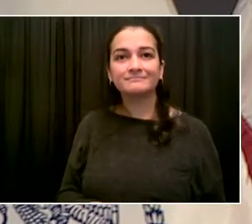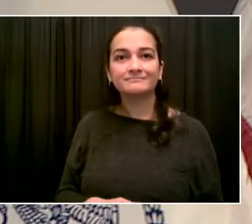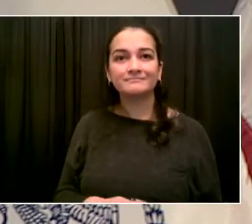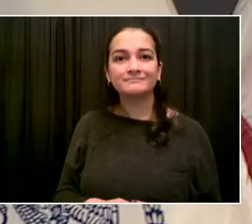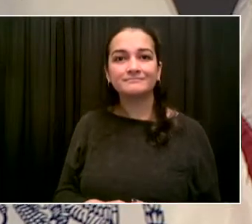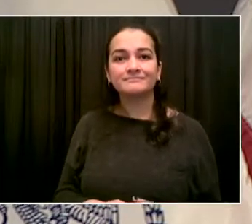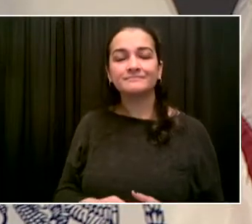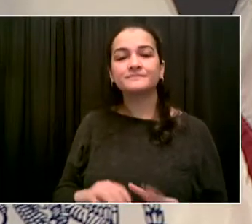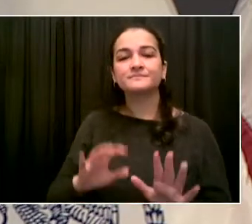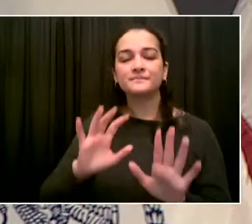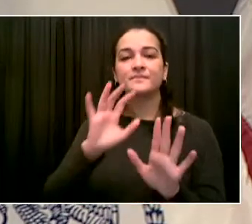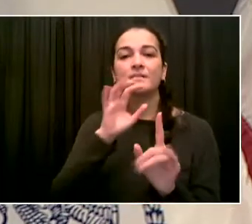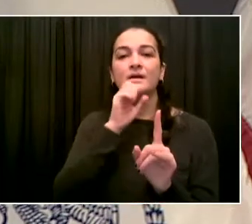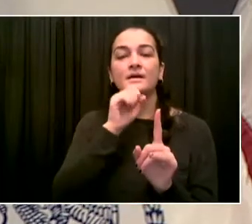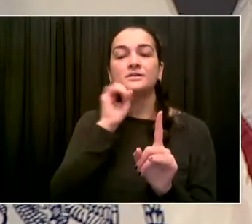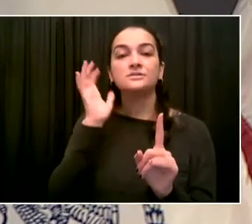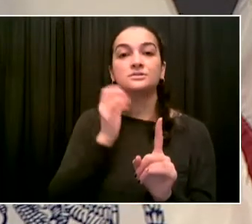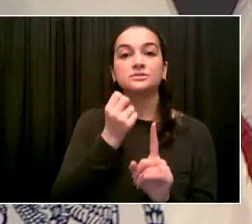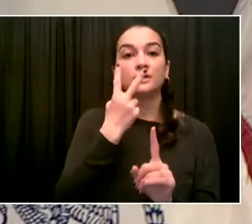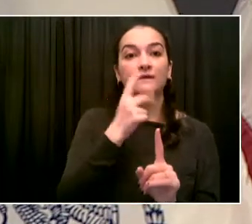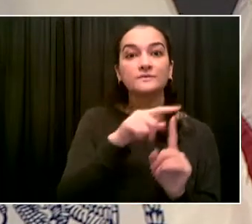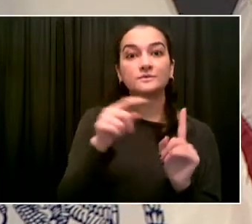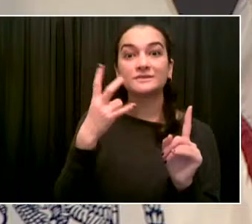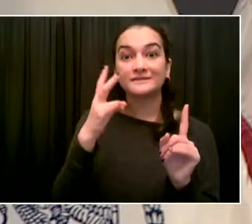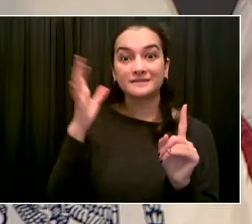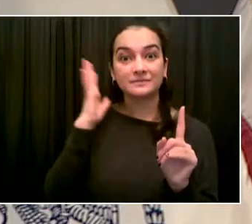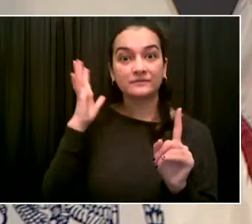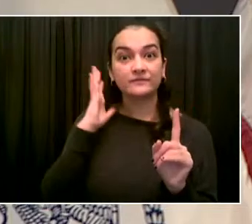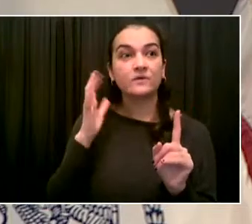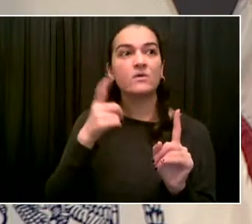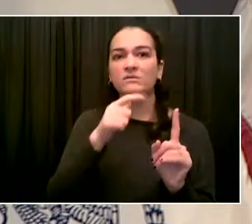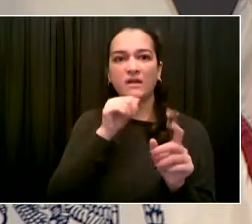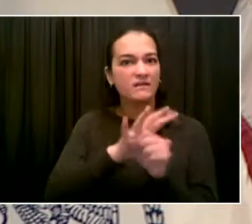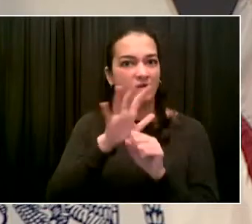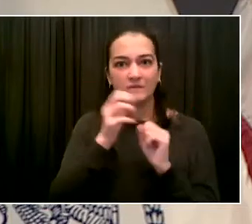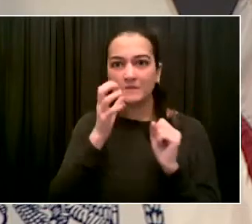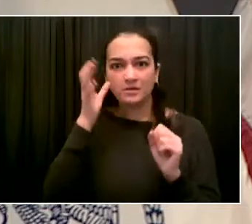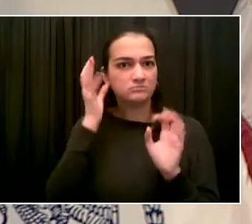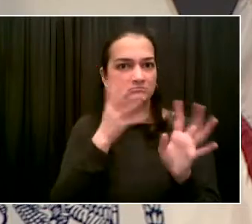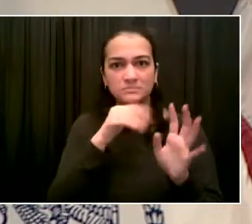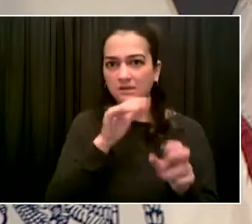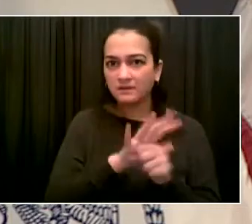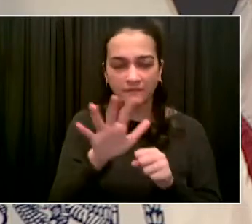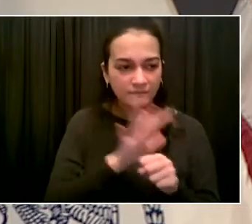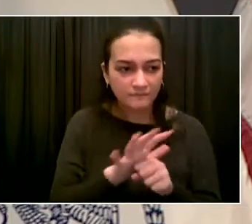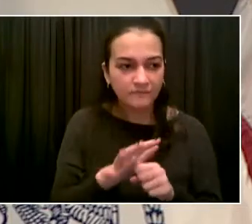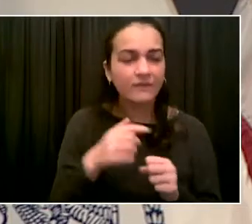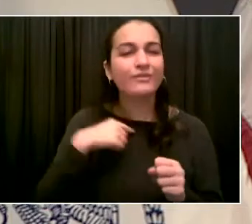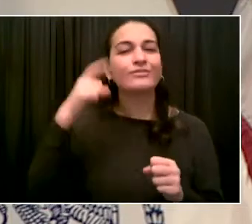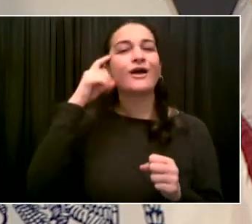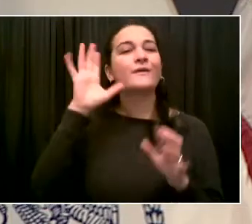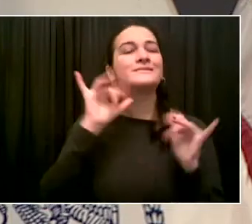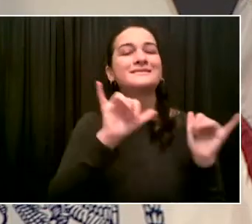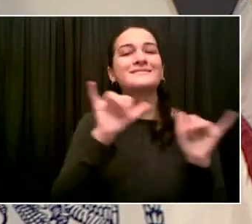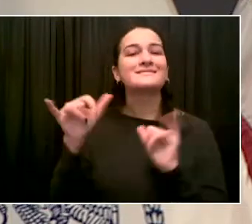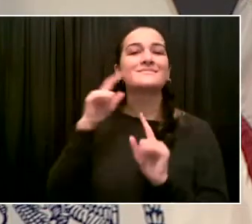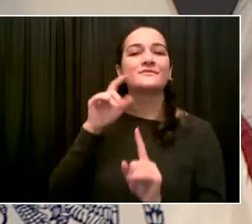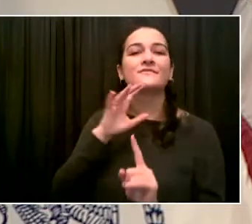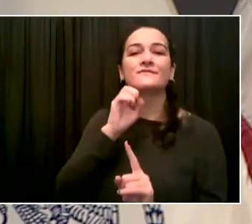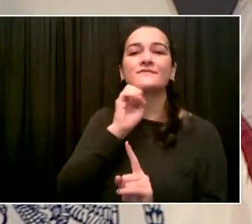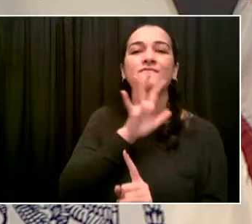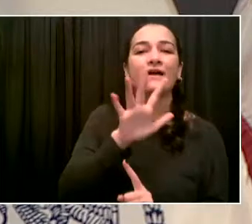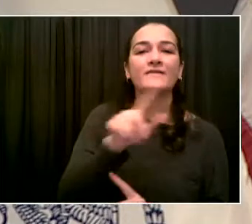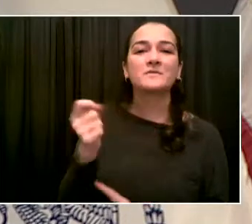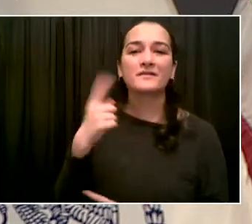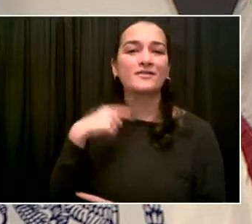big the response has been at the school level. Most of the vaccinations given yesterday were given at schools. So we've adjusted immediately.